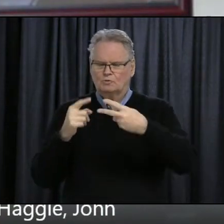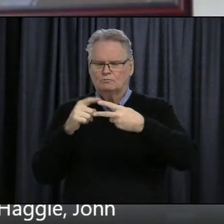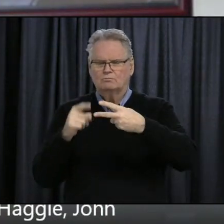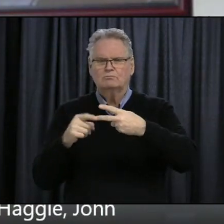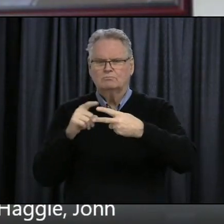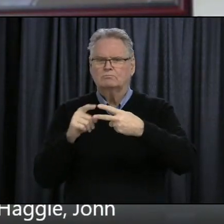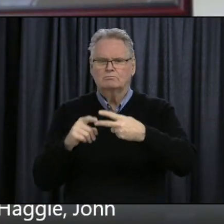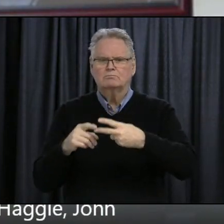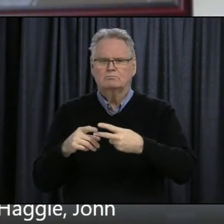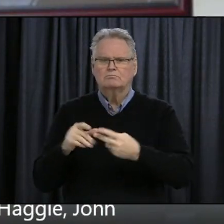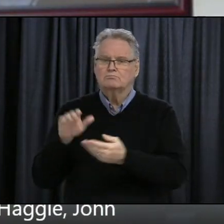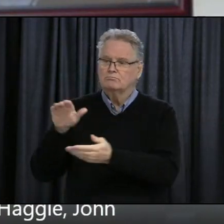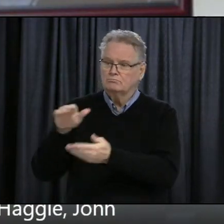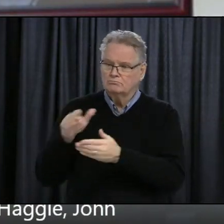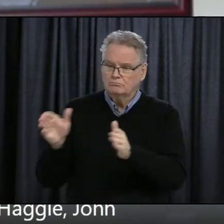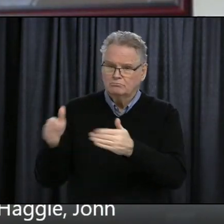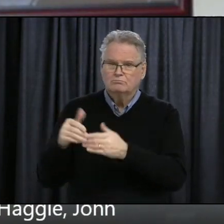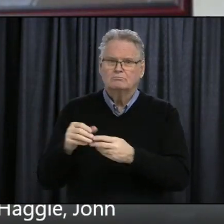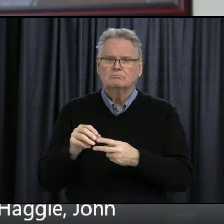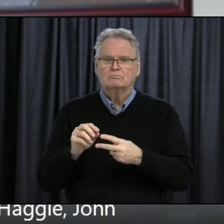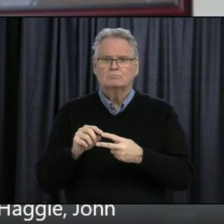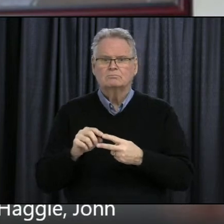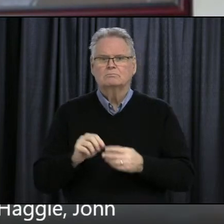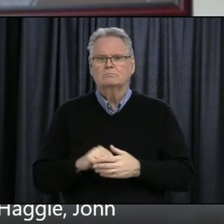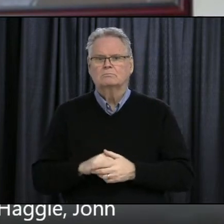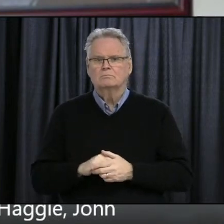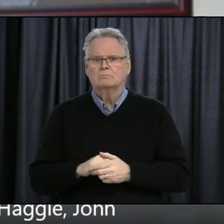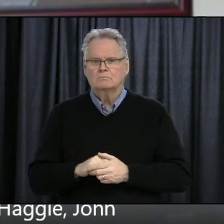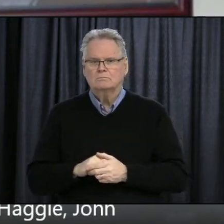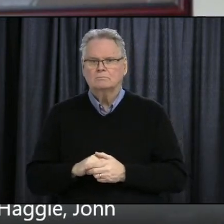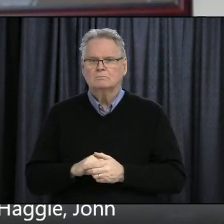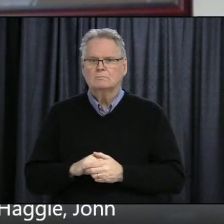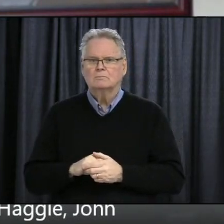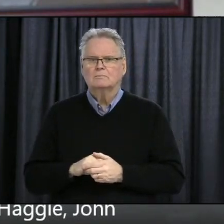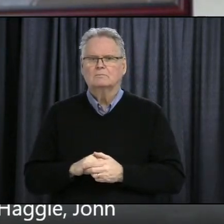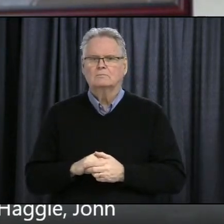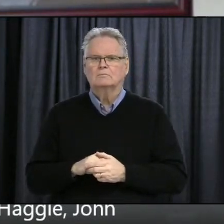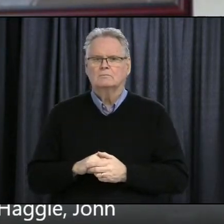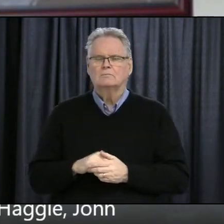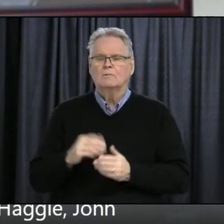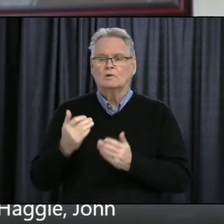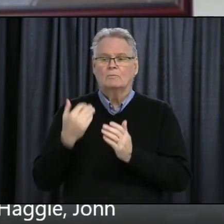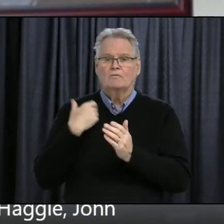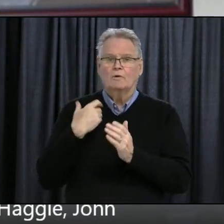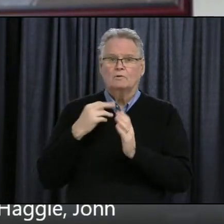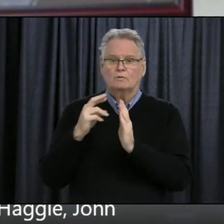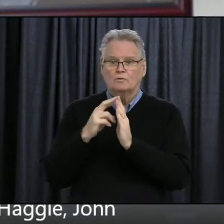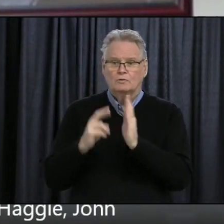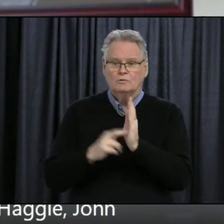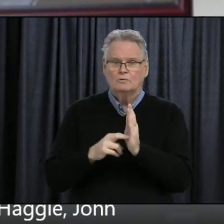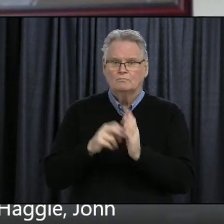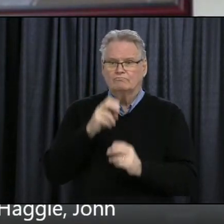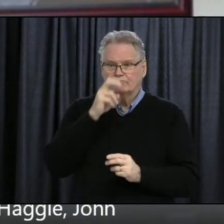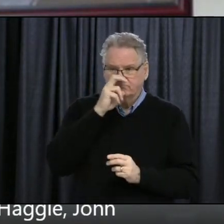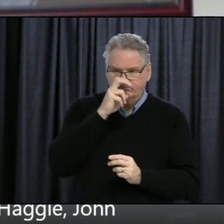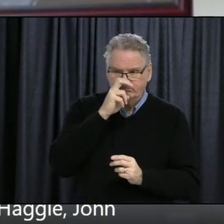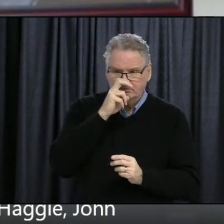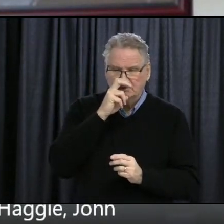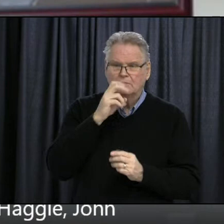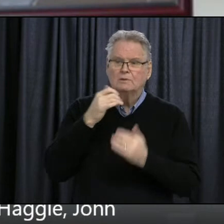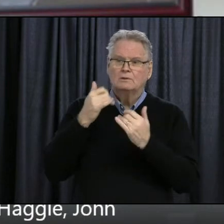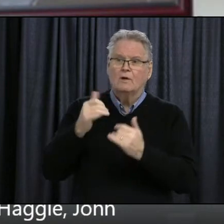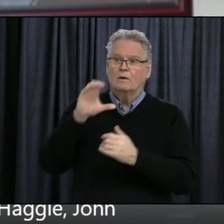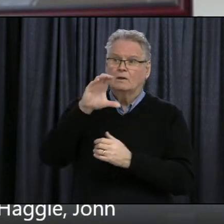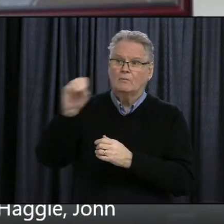low freezer rather than ultra low immediately in the month, for example, prior to administration. We are not